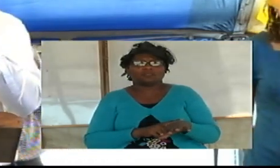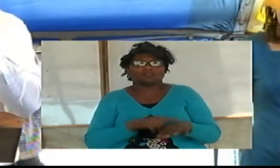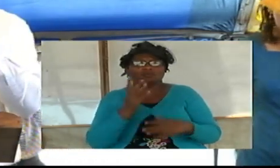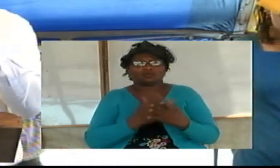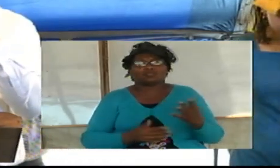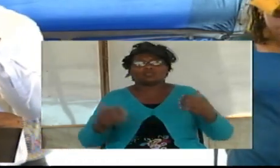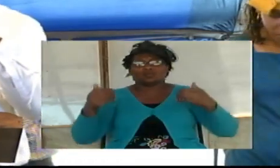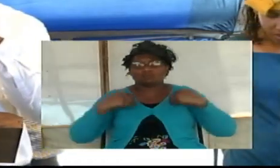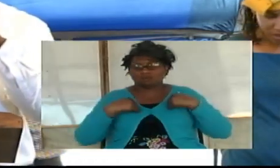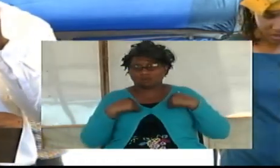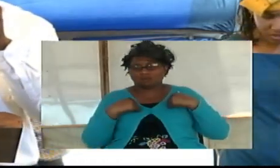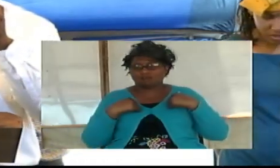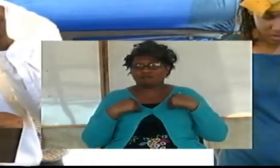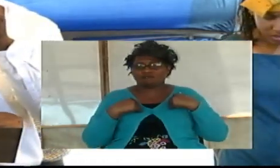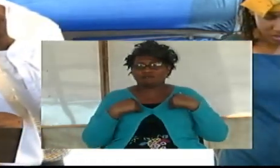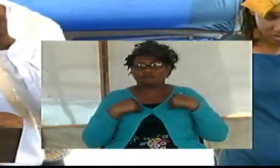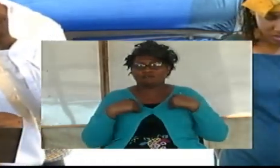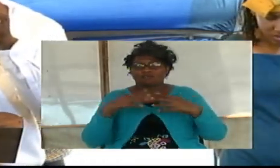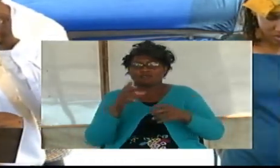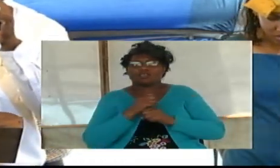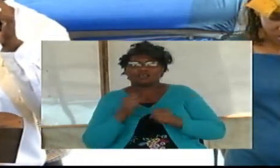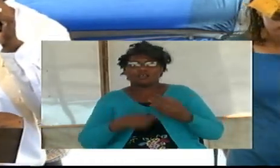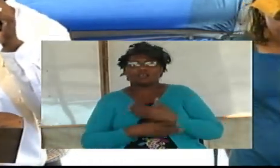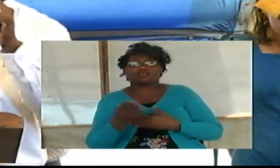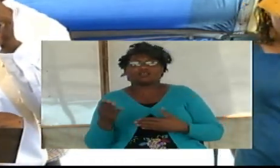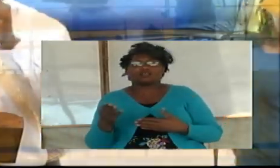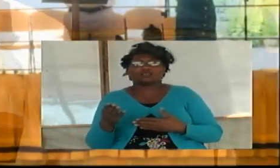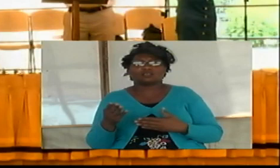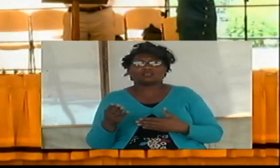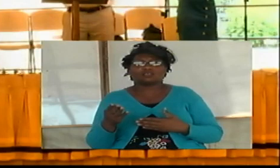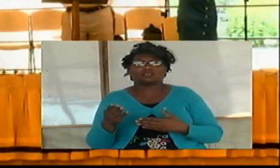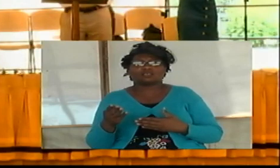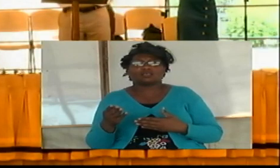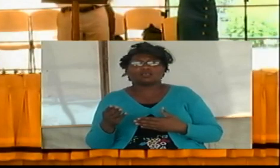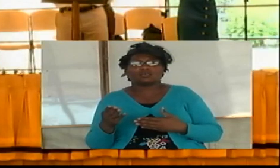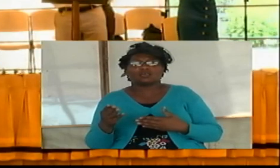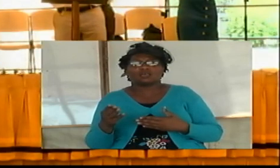have gotten their priorities all confused.